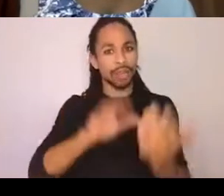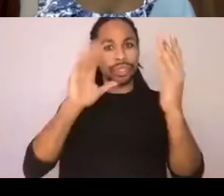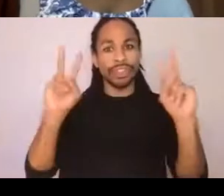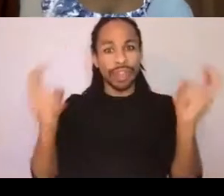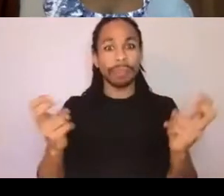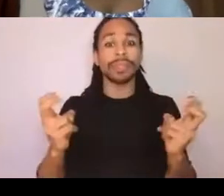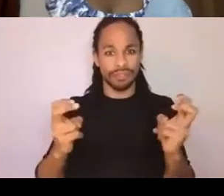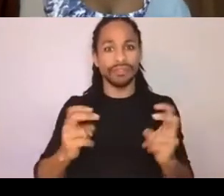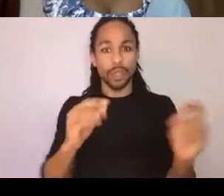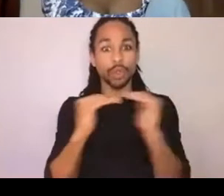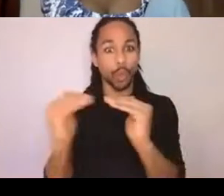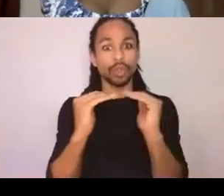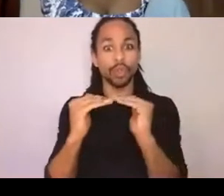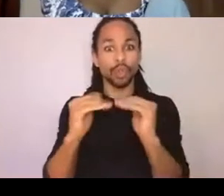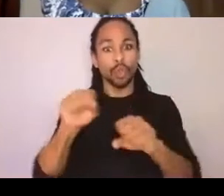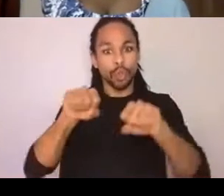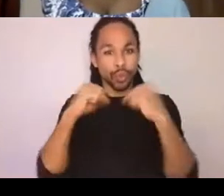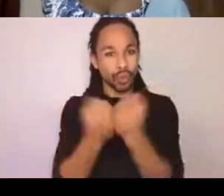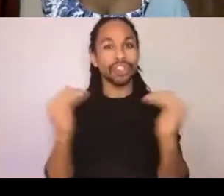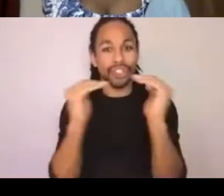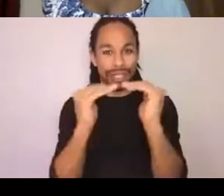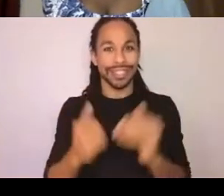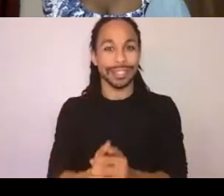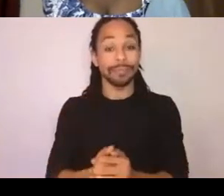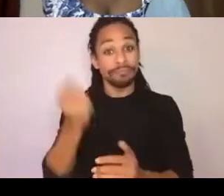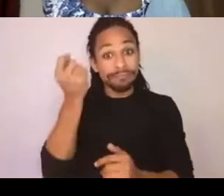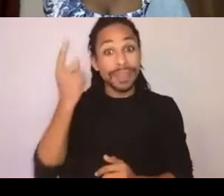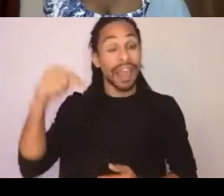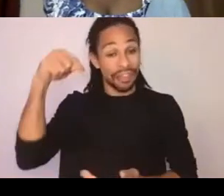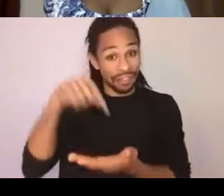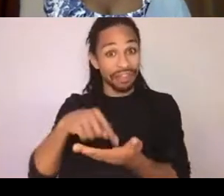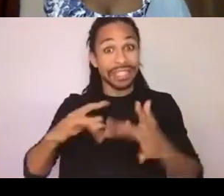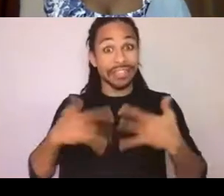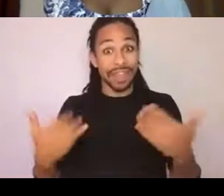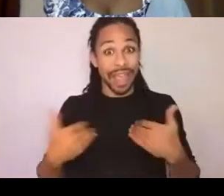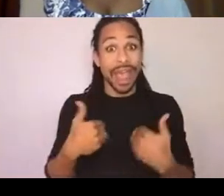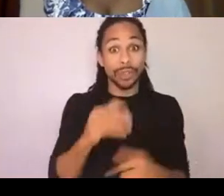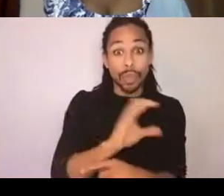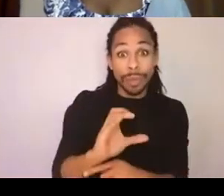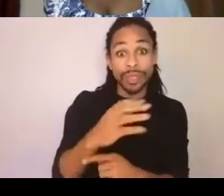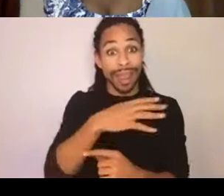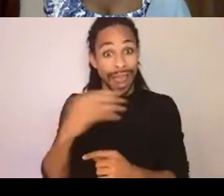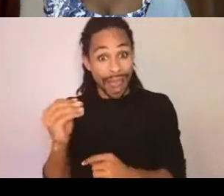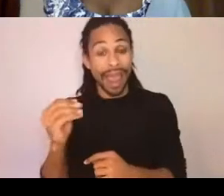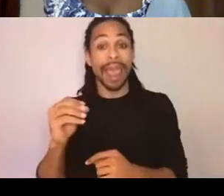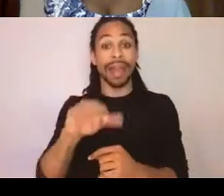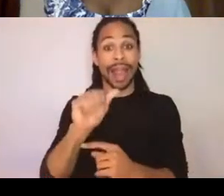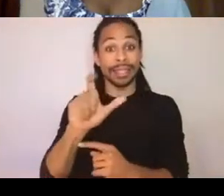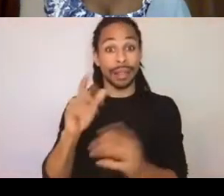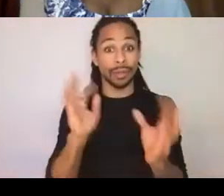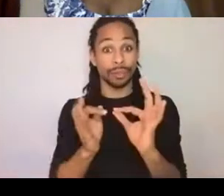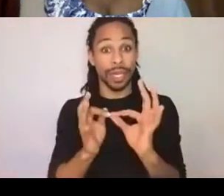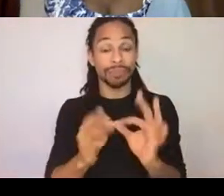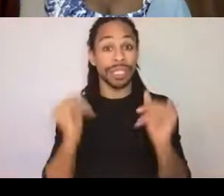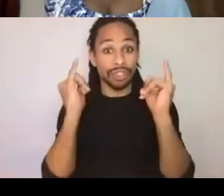import. Before we begin, please note that this event has closed captioning as well as ASL interpretation. Instructions are in the chat